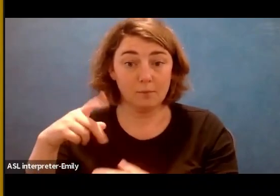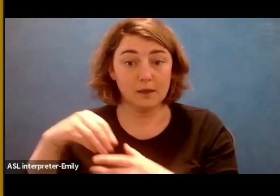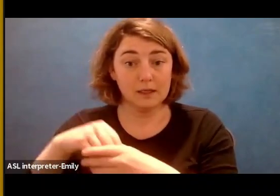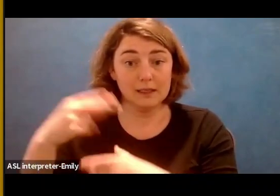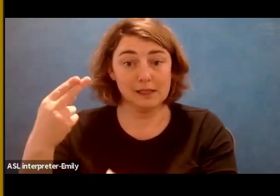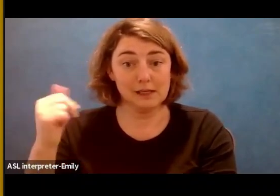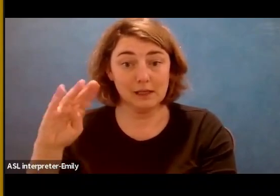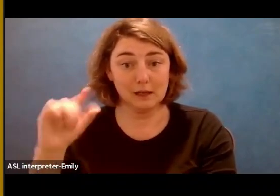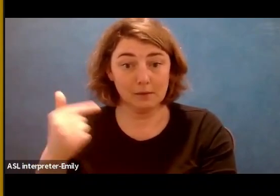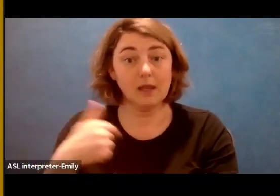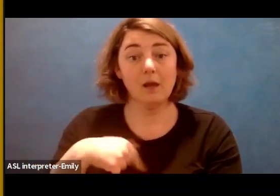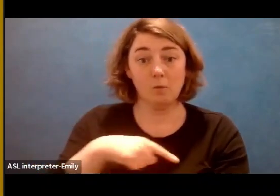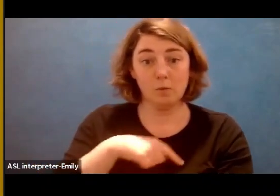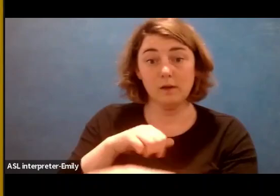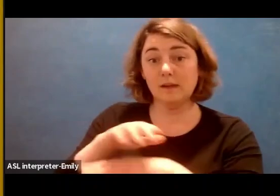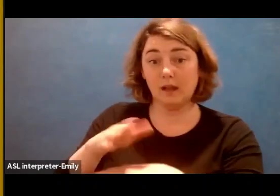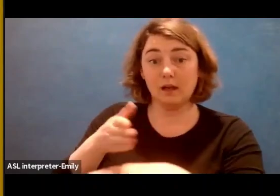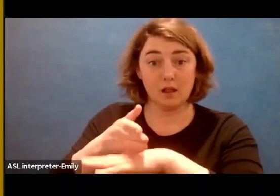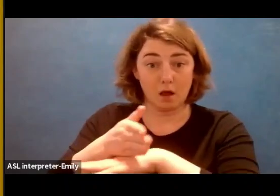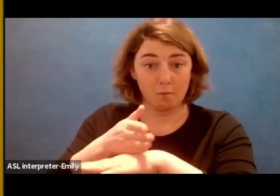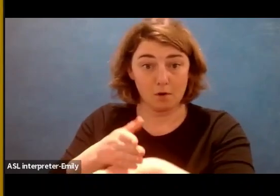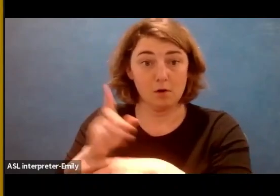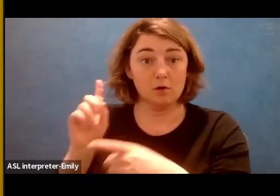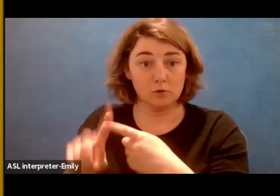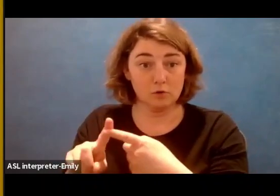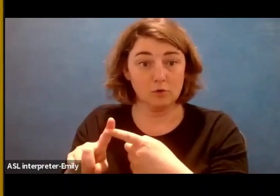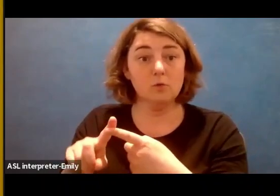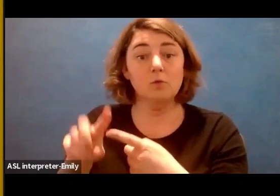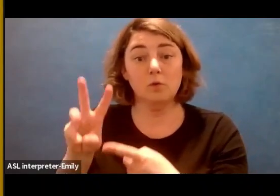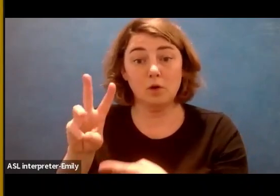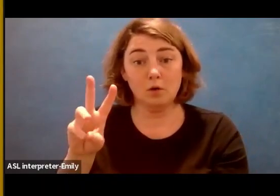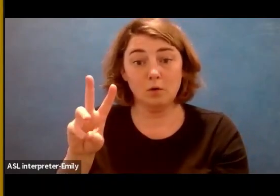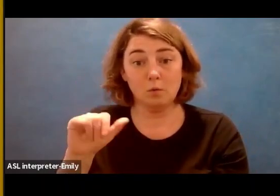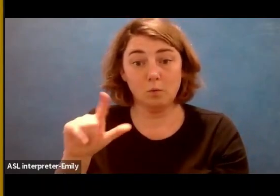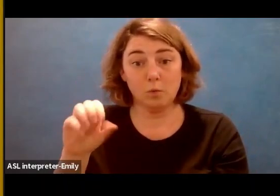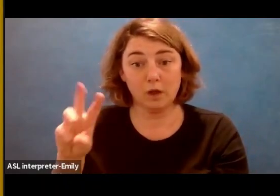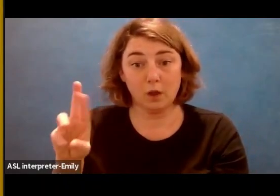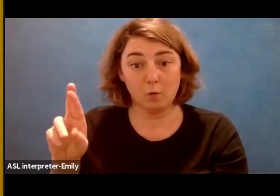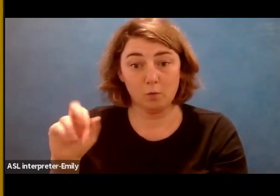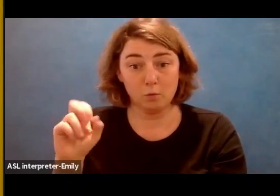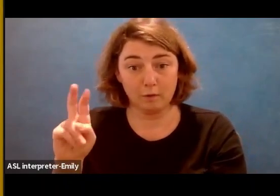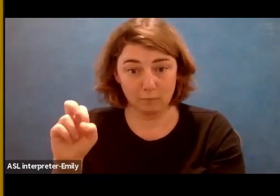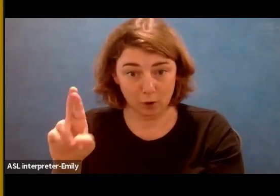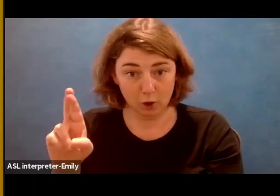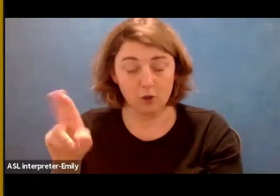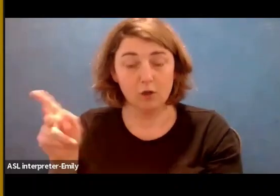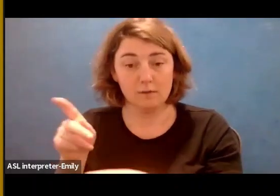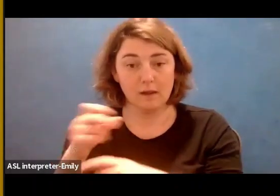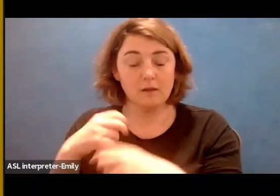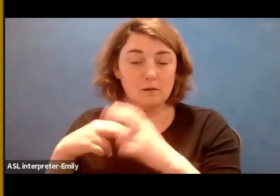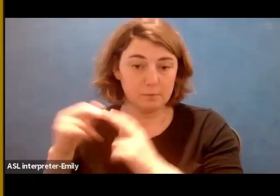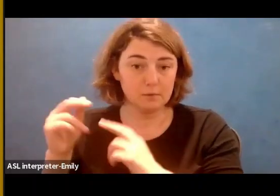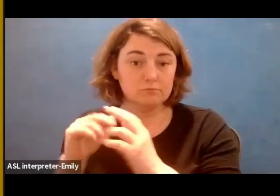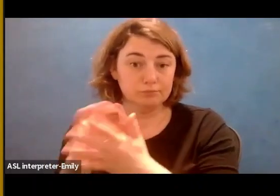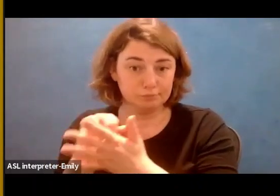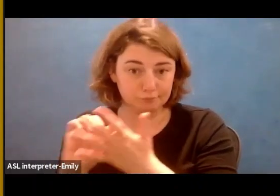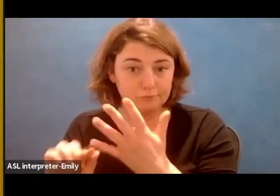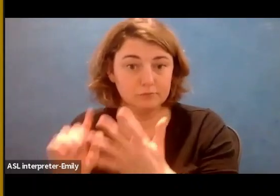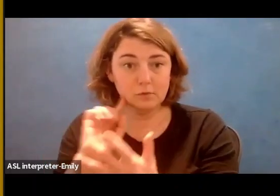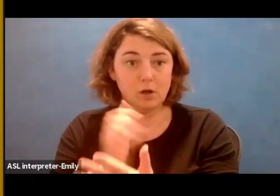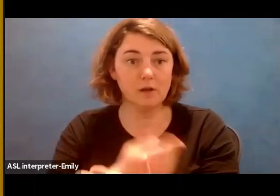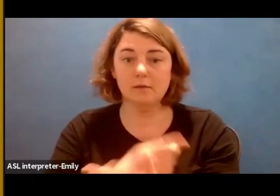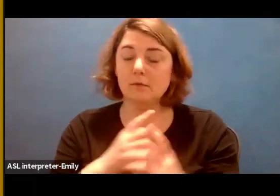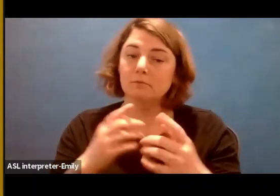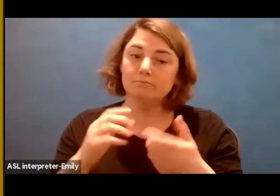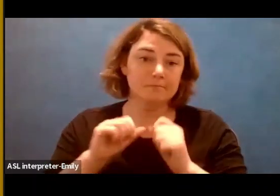Willow River Correctional Facility, and they build ramp modules for us. And so that's been a long-standing collaboration. Of course, lots